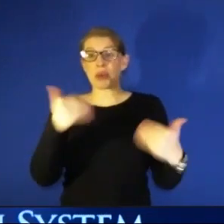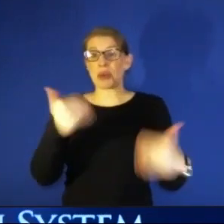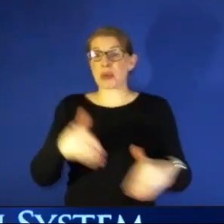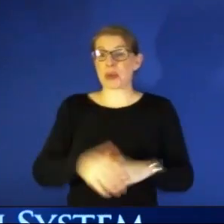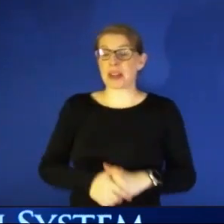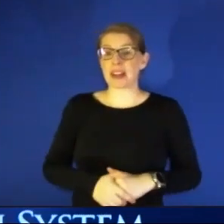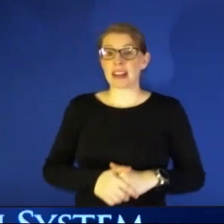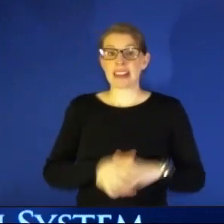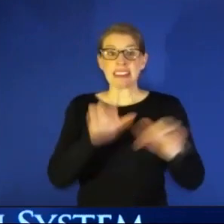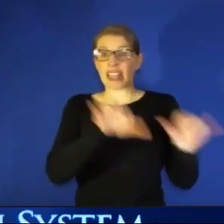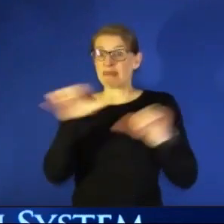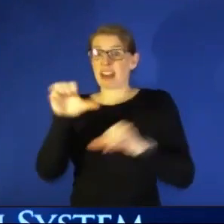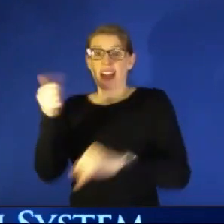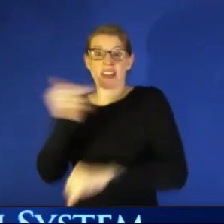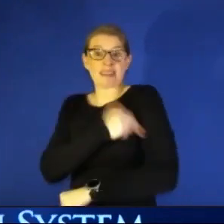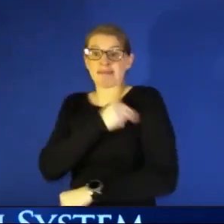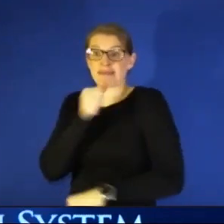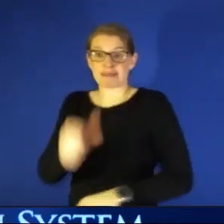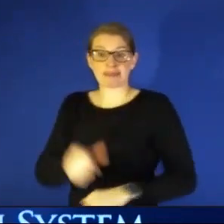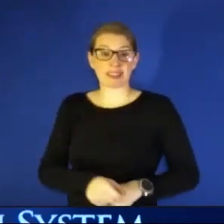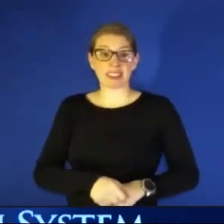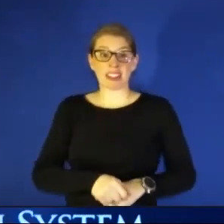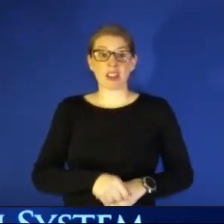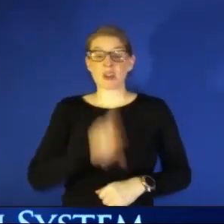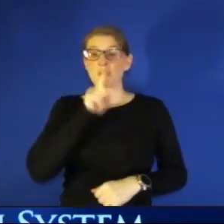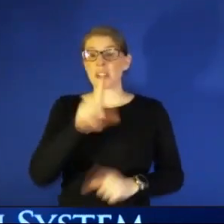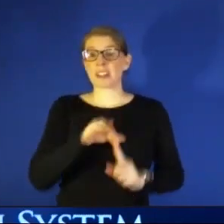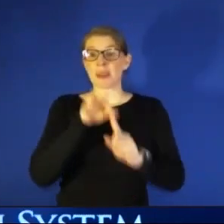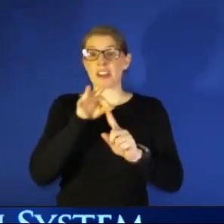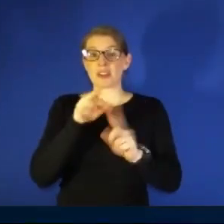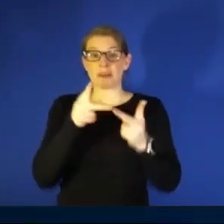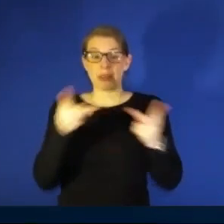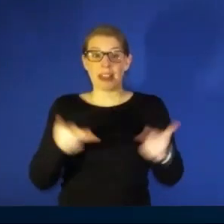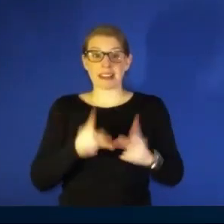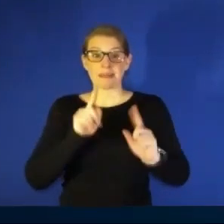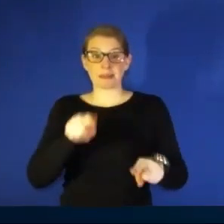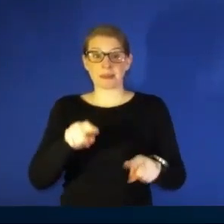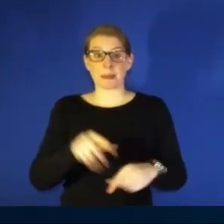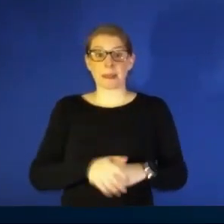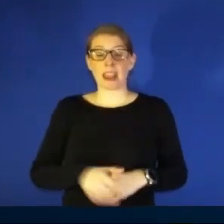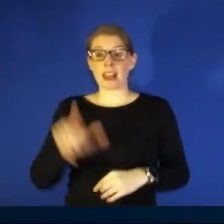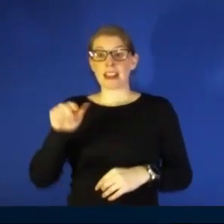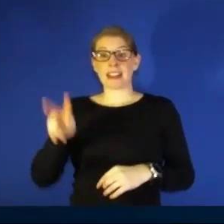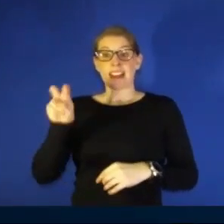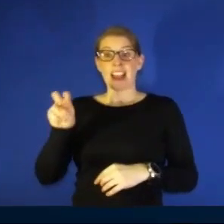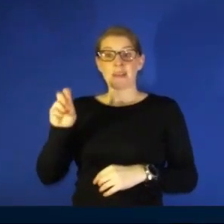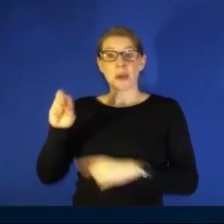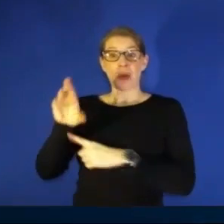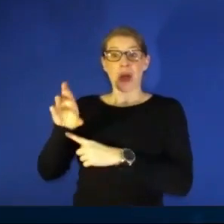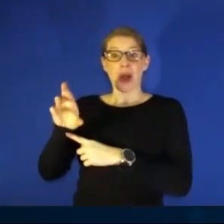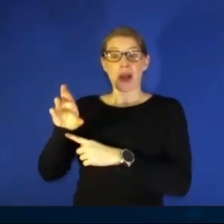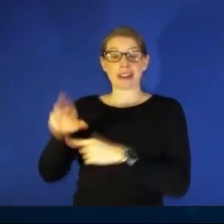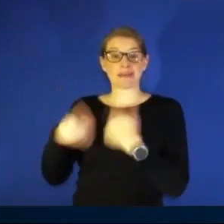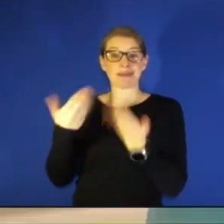an energy and a really special place to be. All right, let's wrap things up live at our OR with Alexis Del Cid.